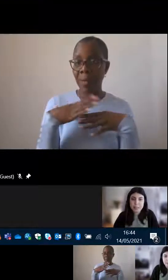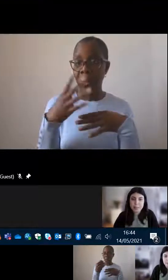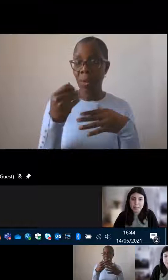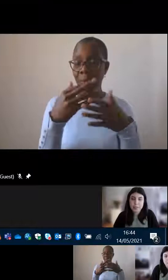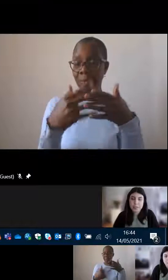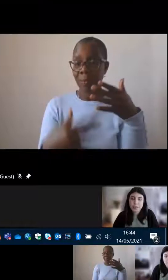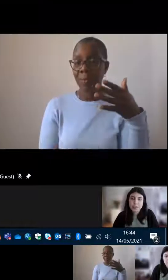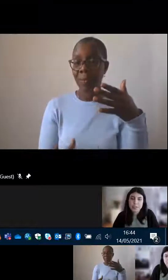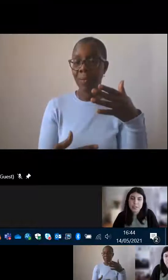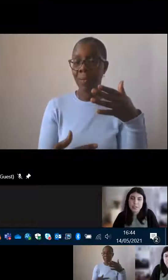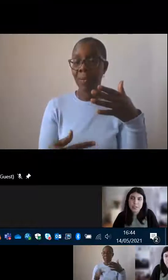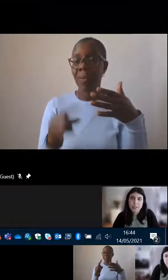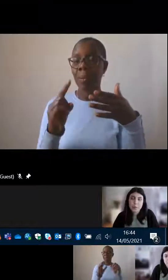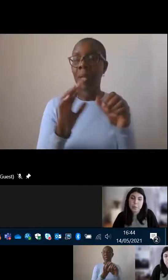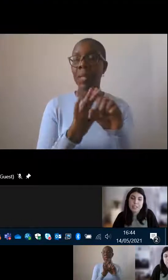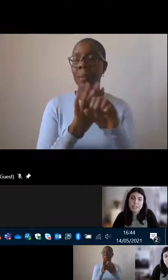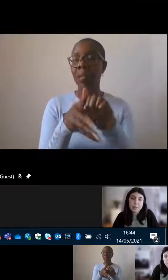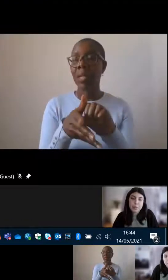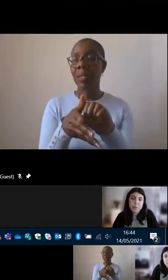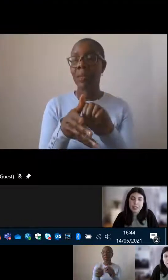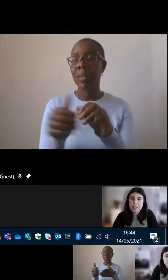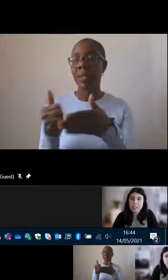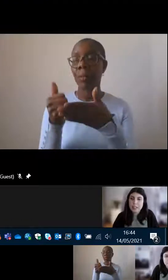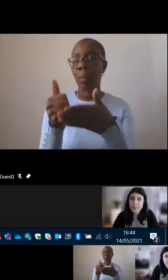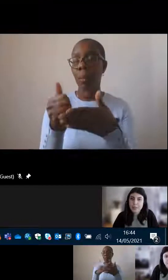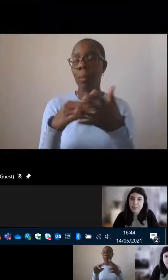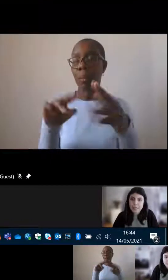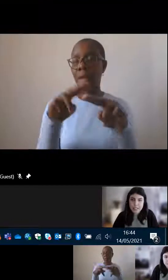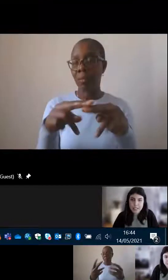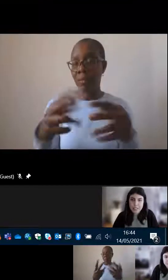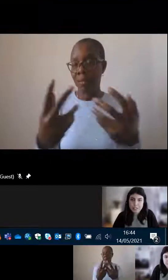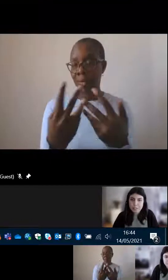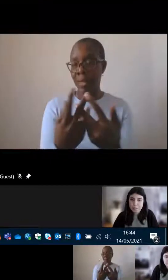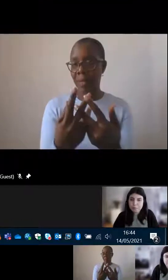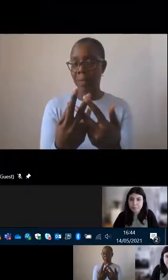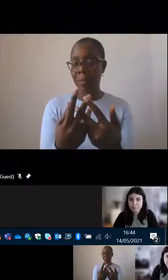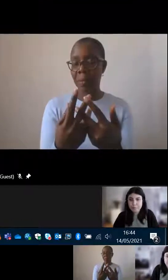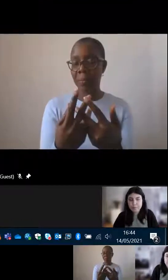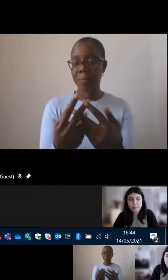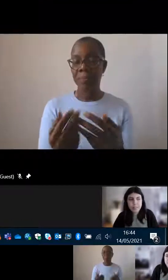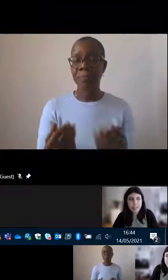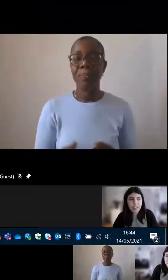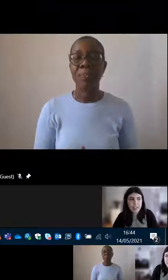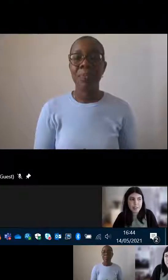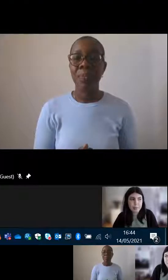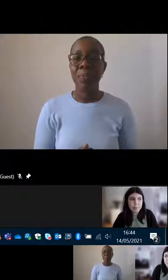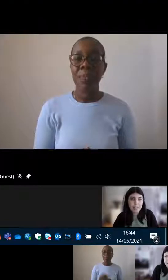pandemic. So please bear in mind that this presentation